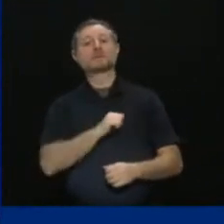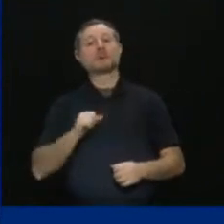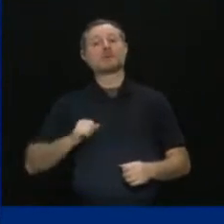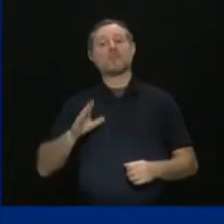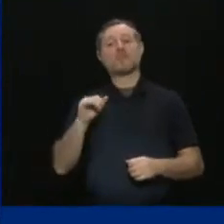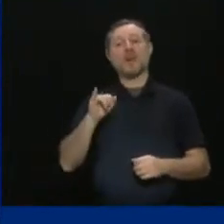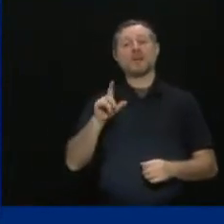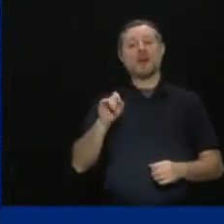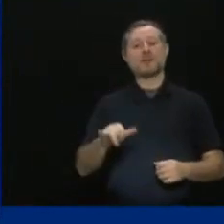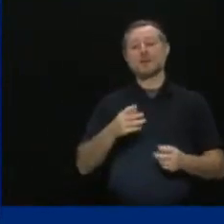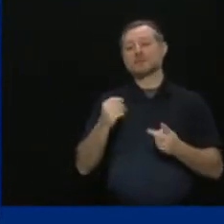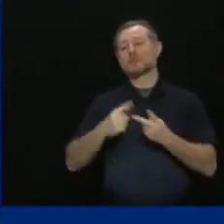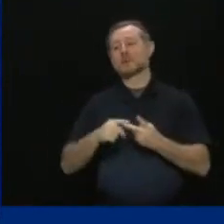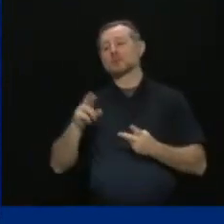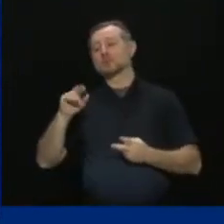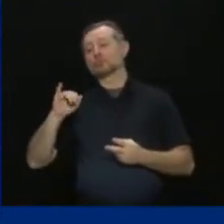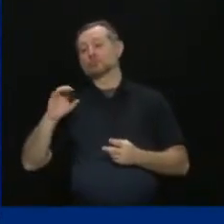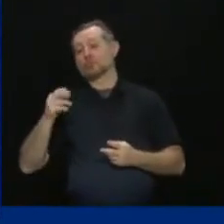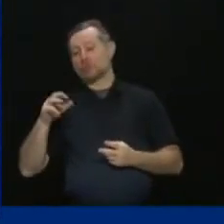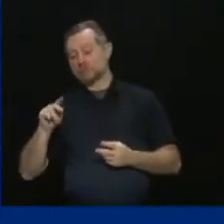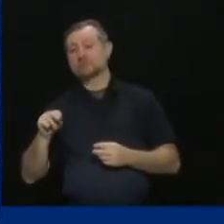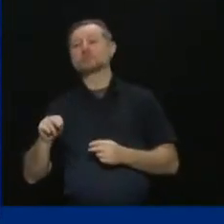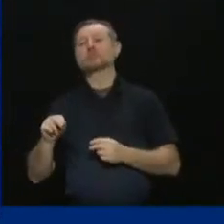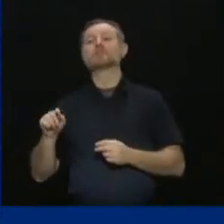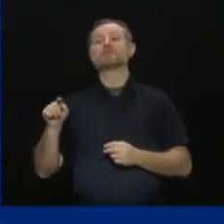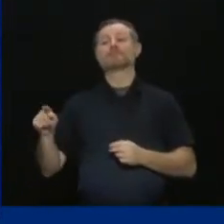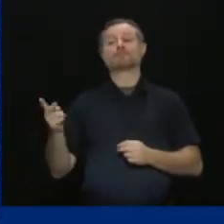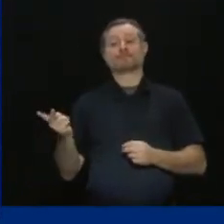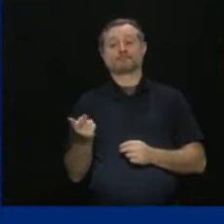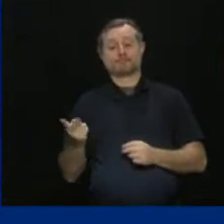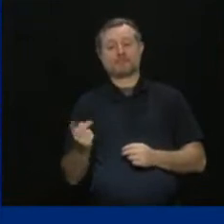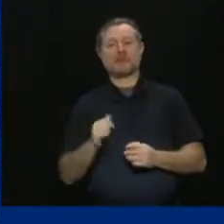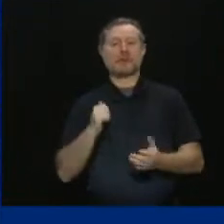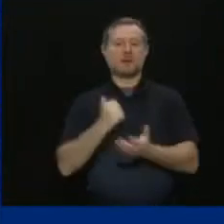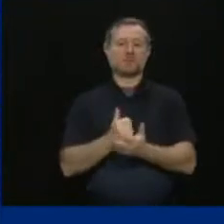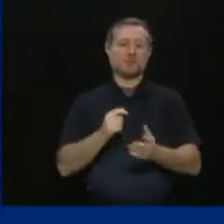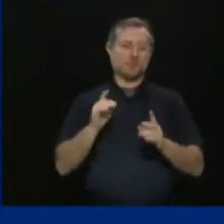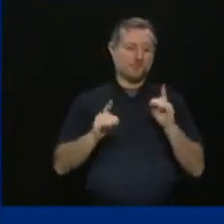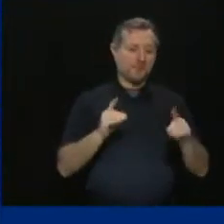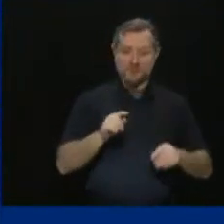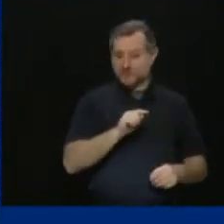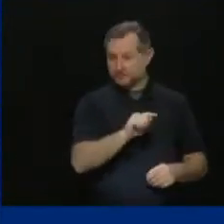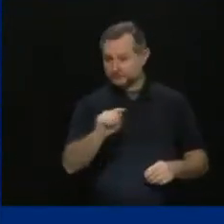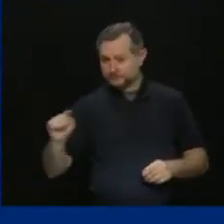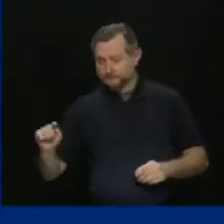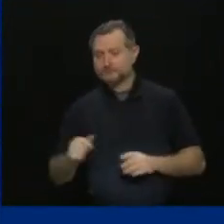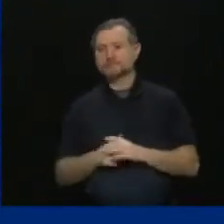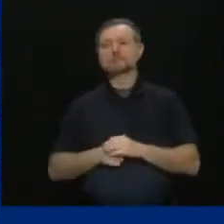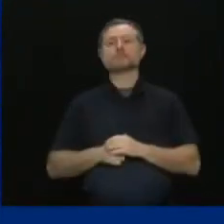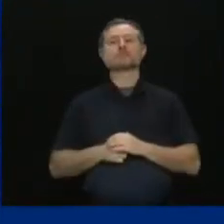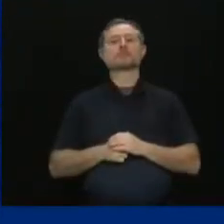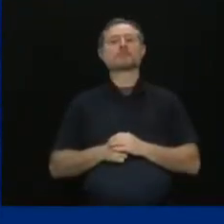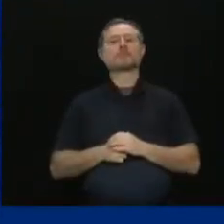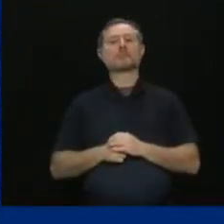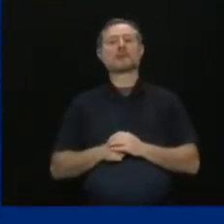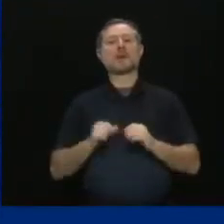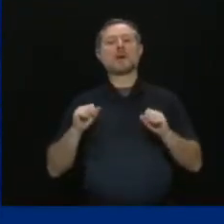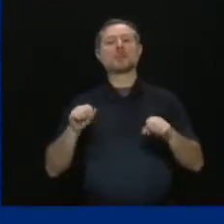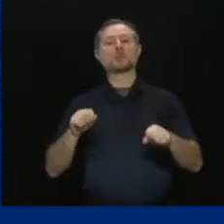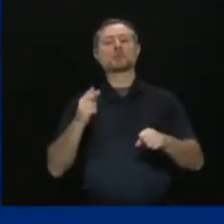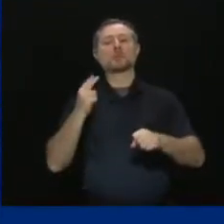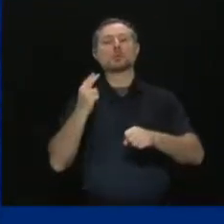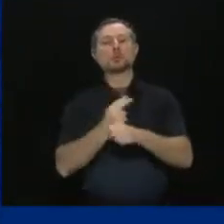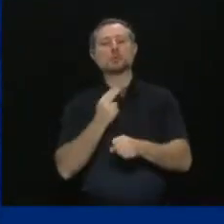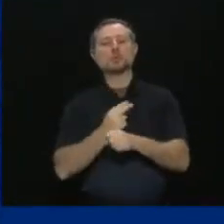number of eligible crimes for a person to be diverted for substance abuse treatment. Yes. Why don't we help people, get them